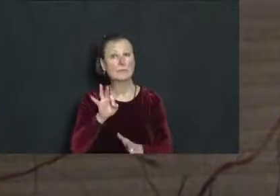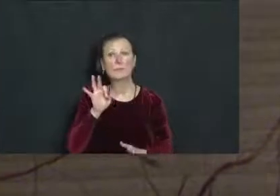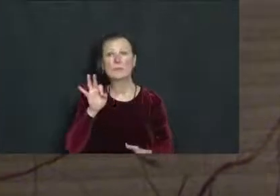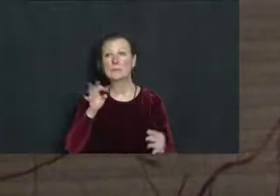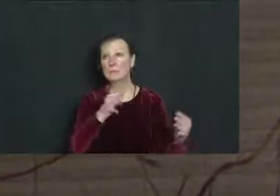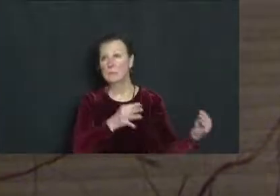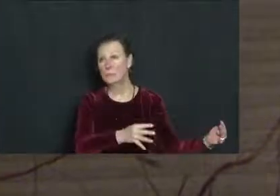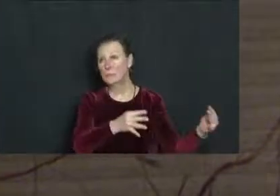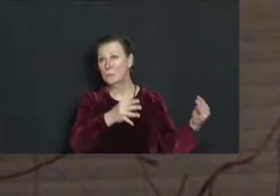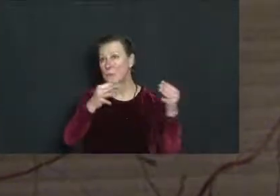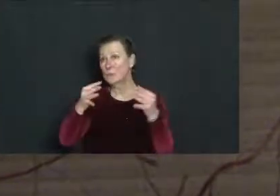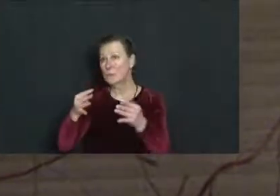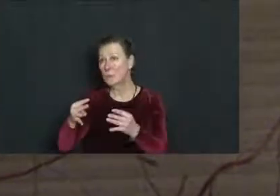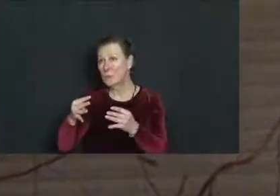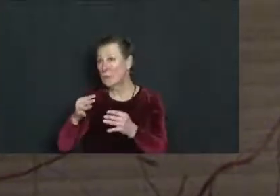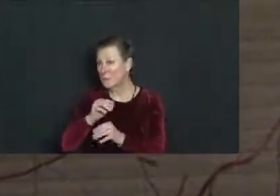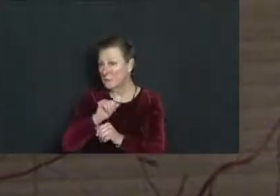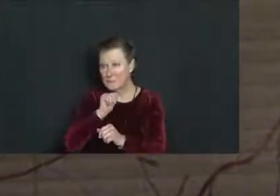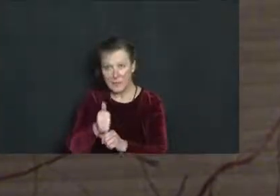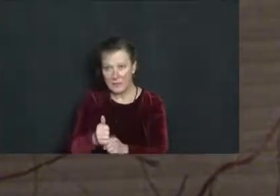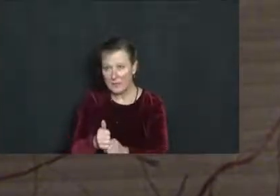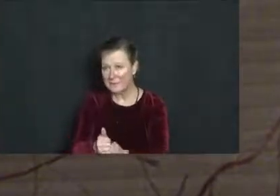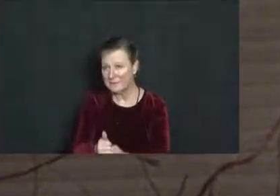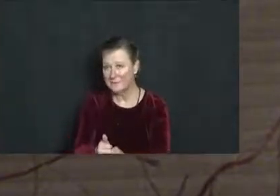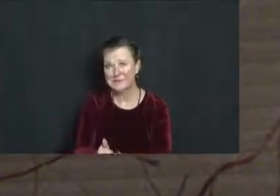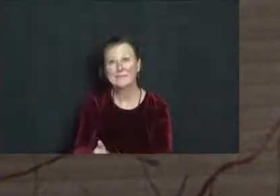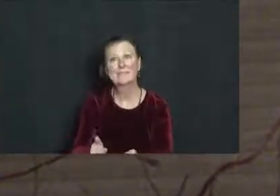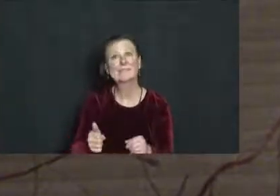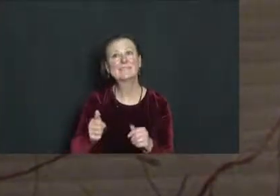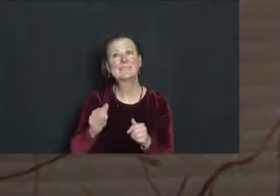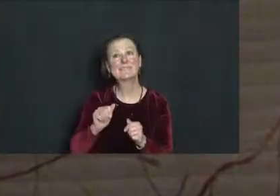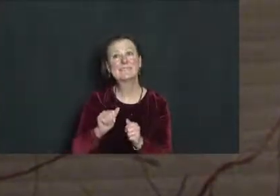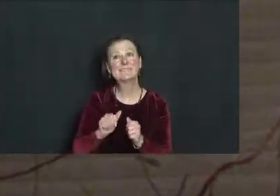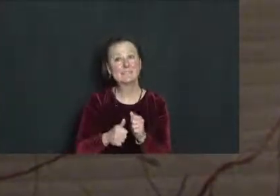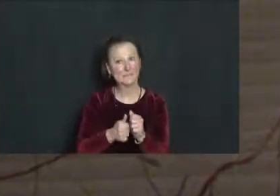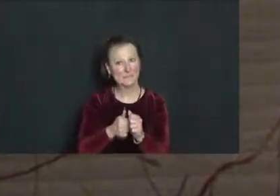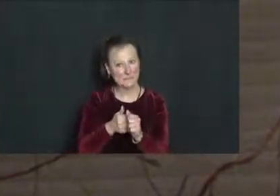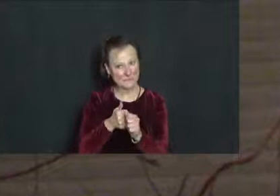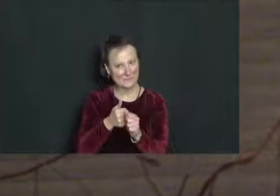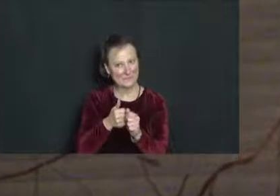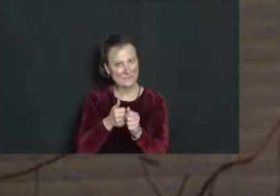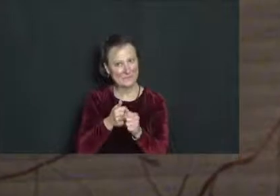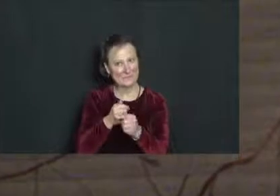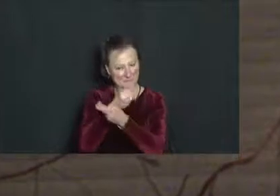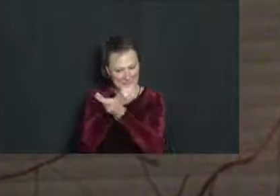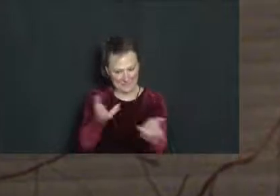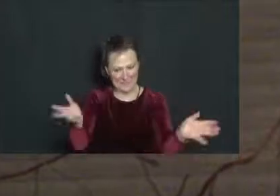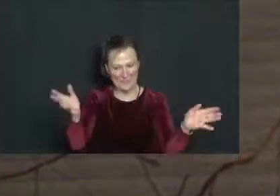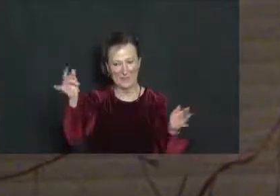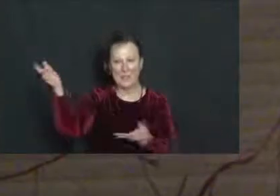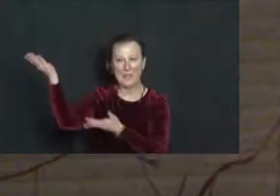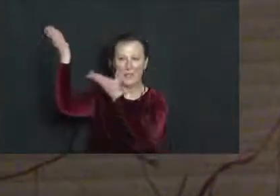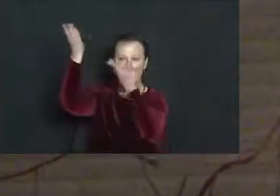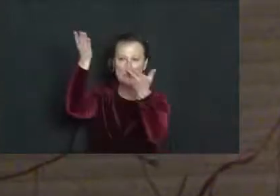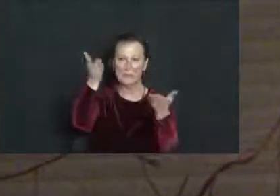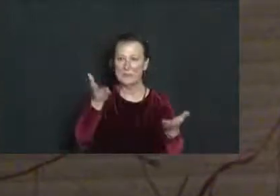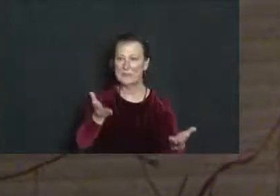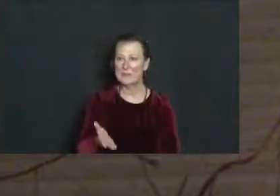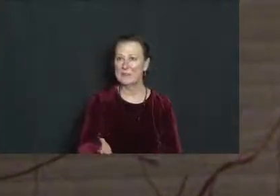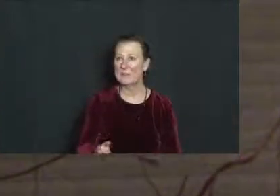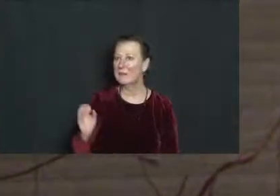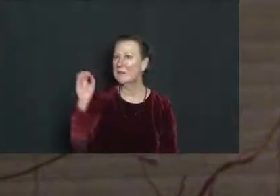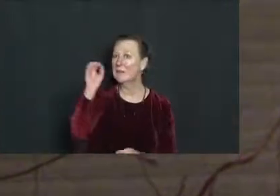wars hear not the tidings which they bring.